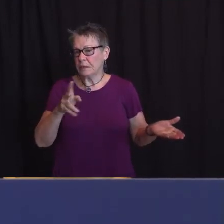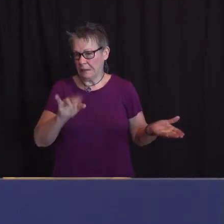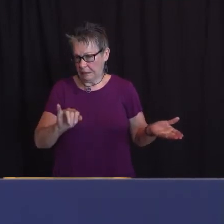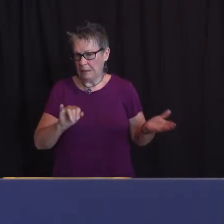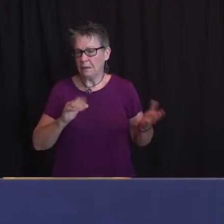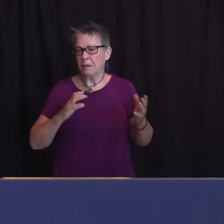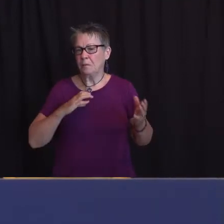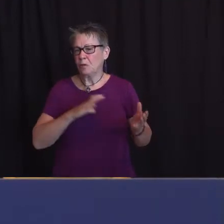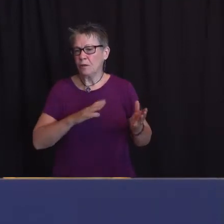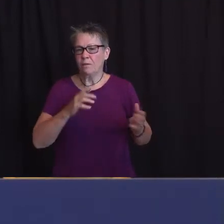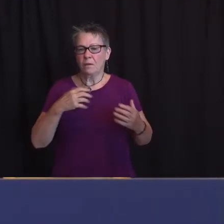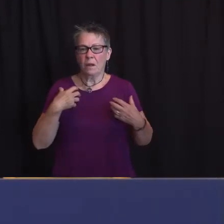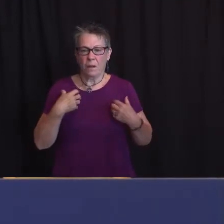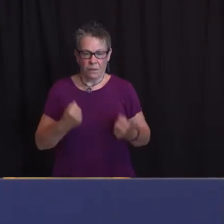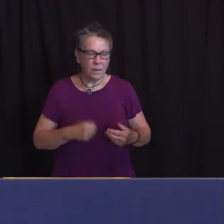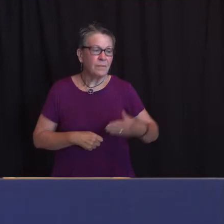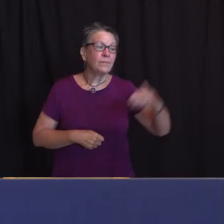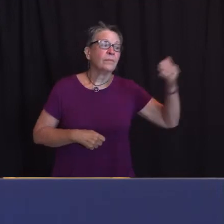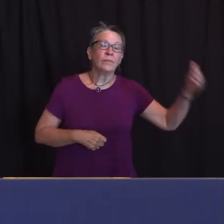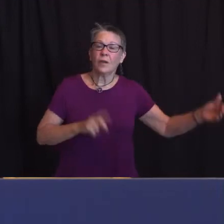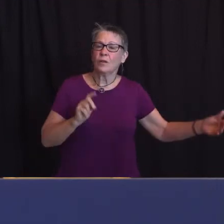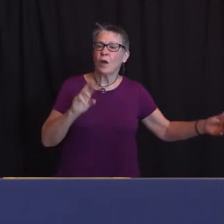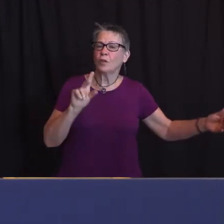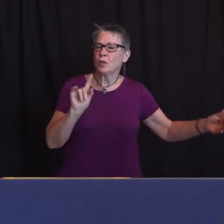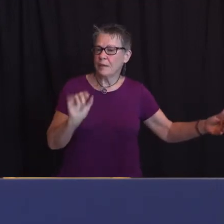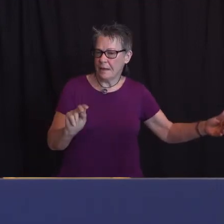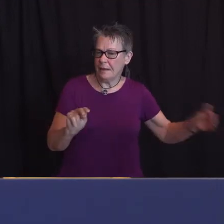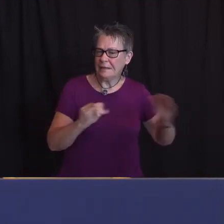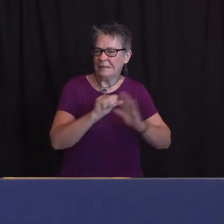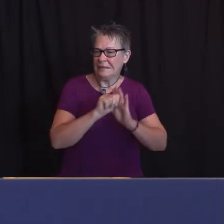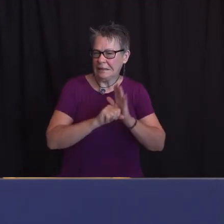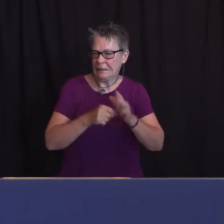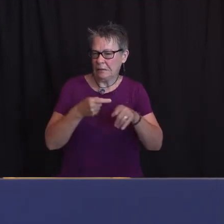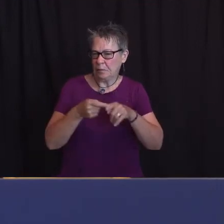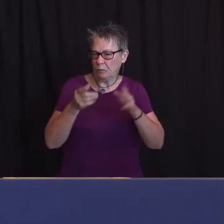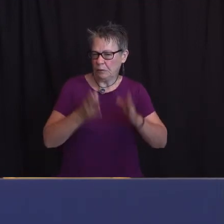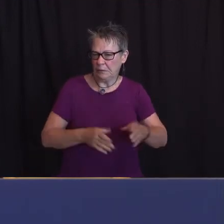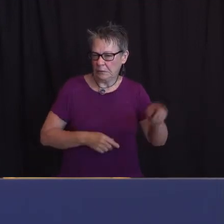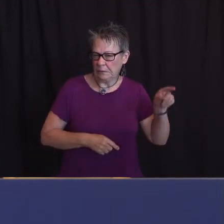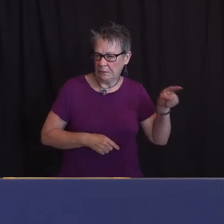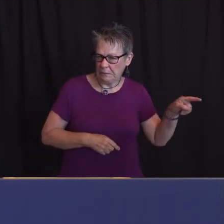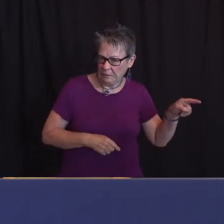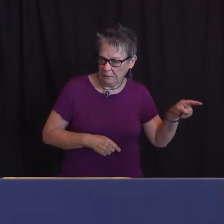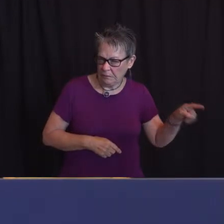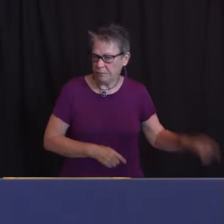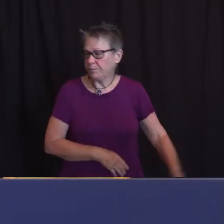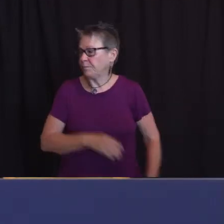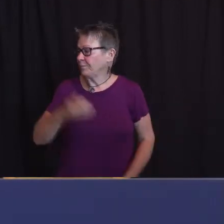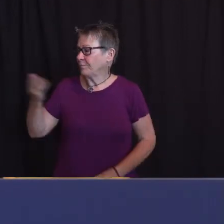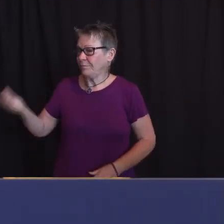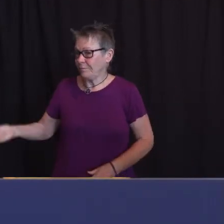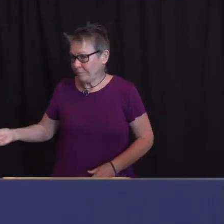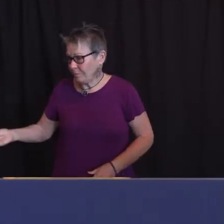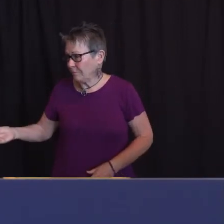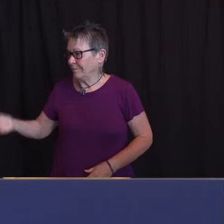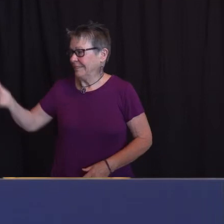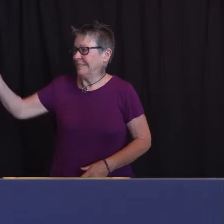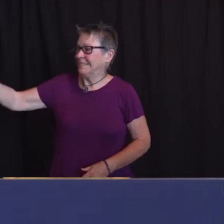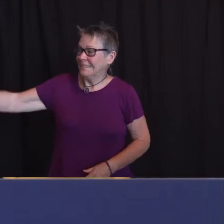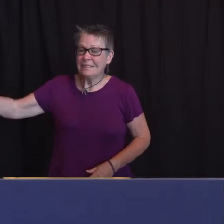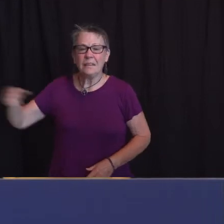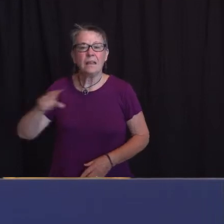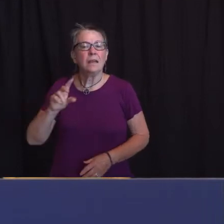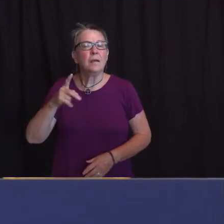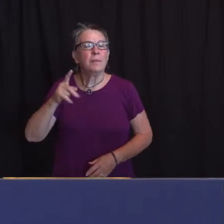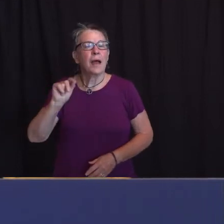face, the state's epidemiologist, Dr. Christina Tan. To my far left is another guy who needs no introduction, the